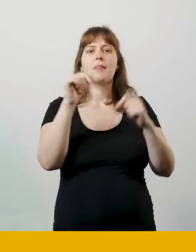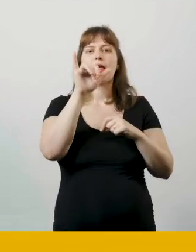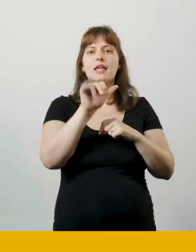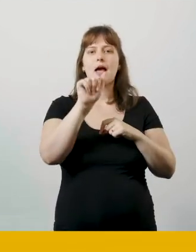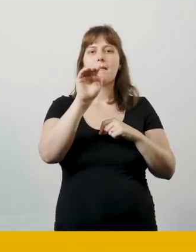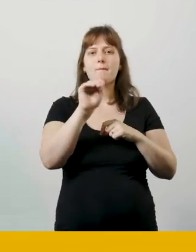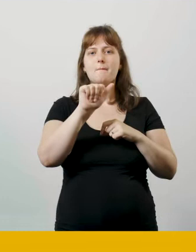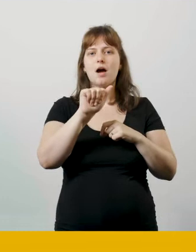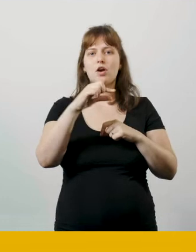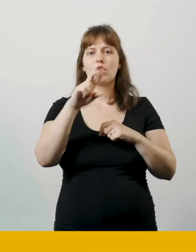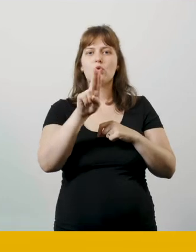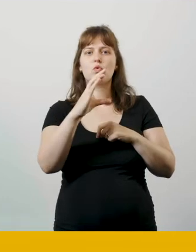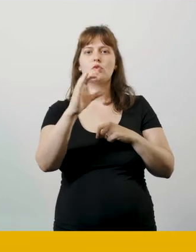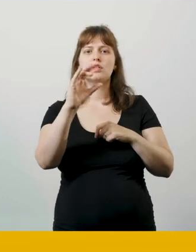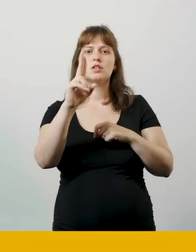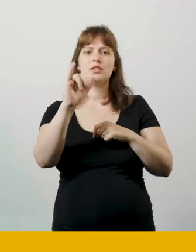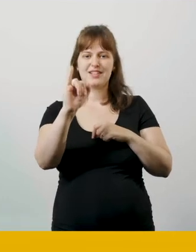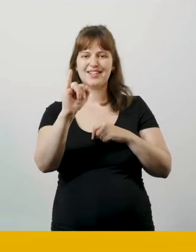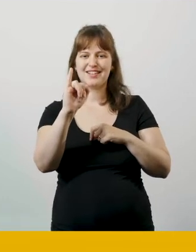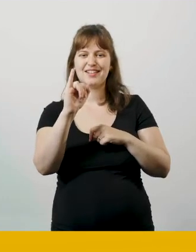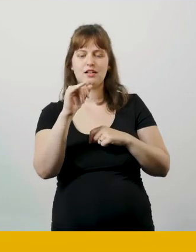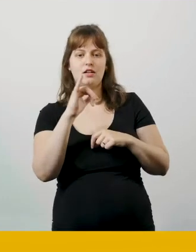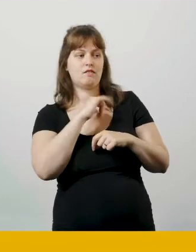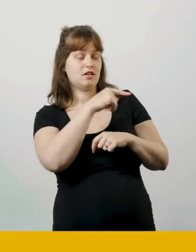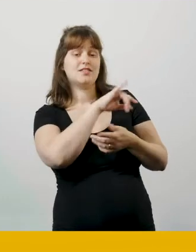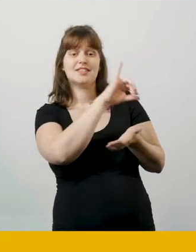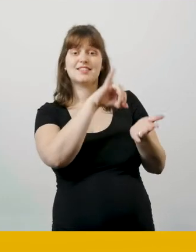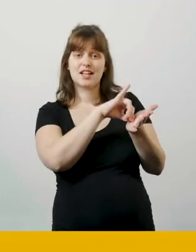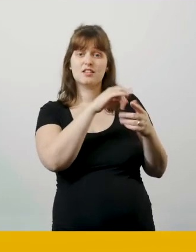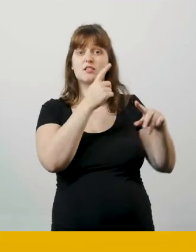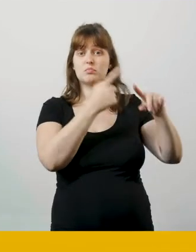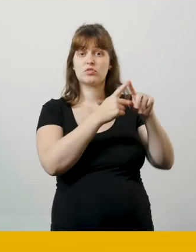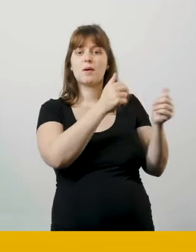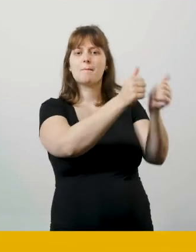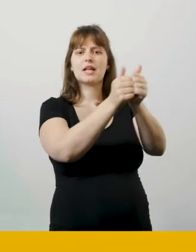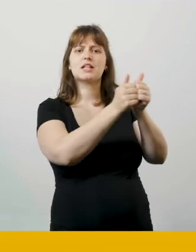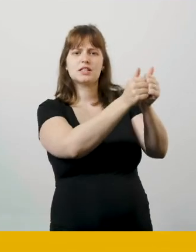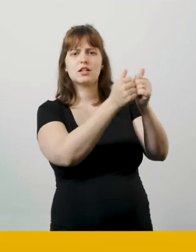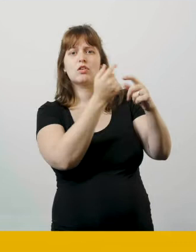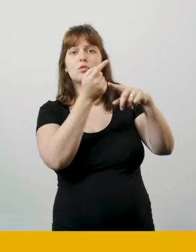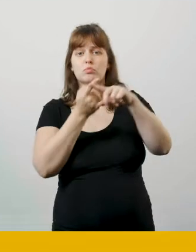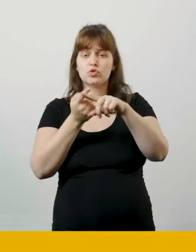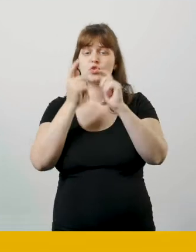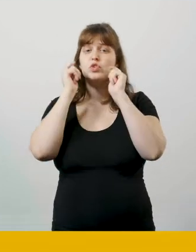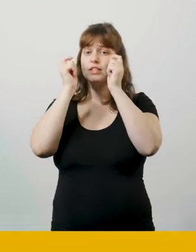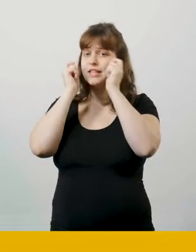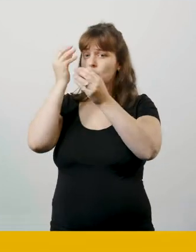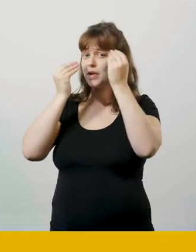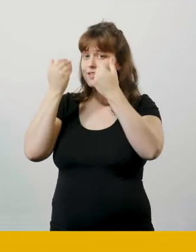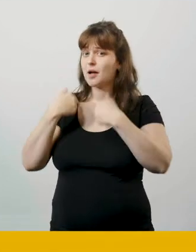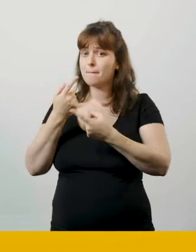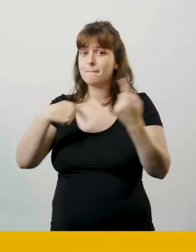Japan, where the city and some stakeholders of the city and some science